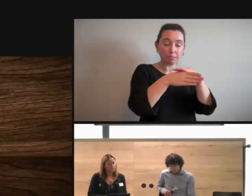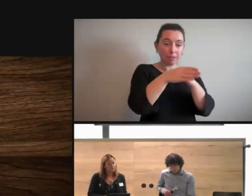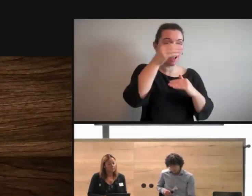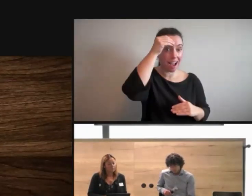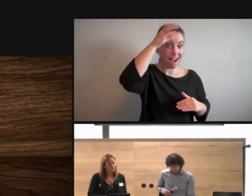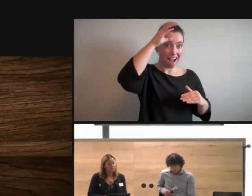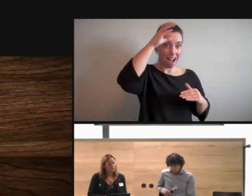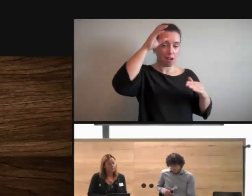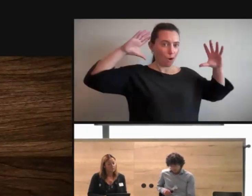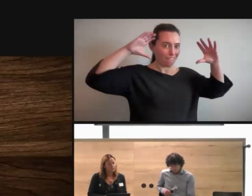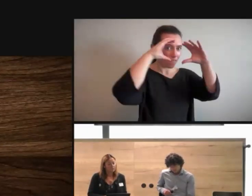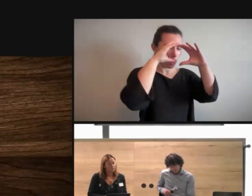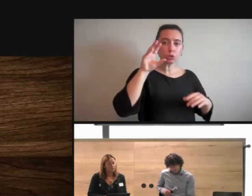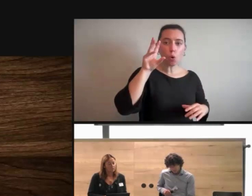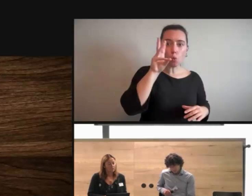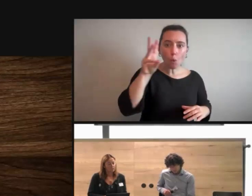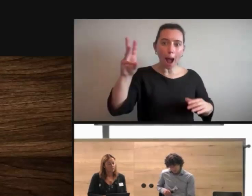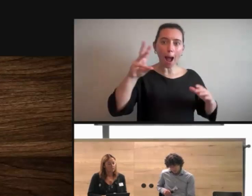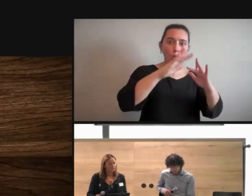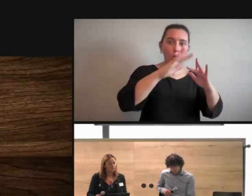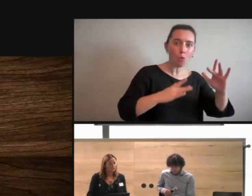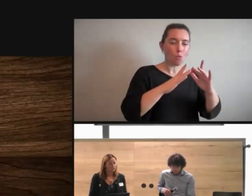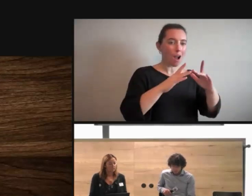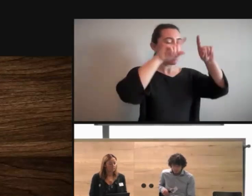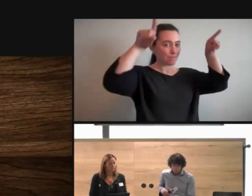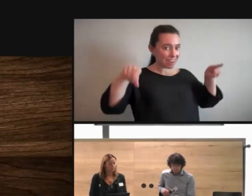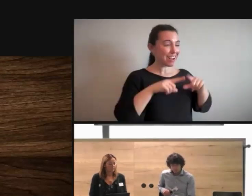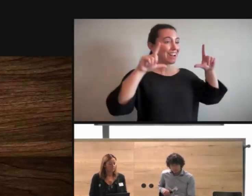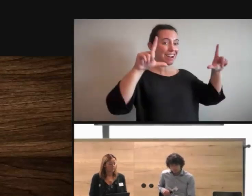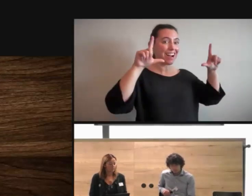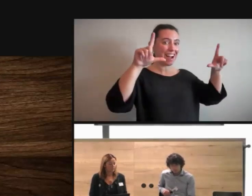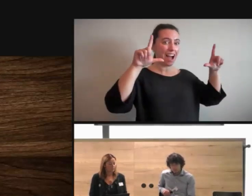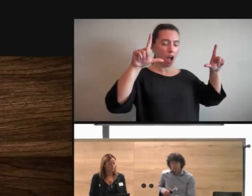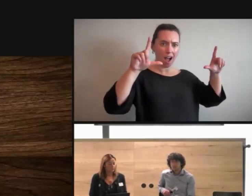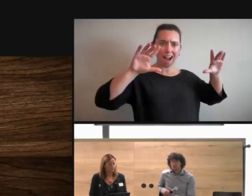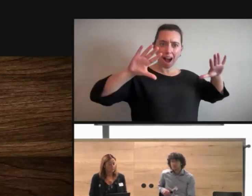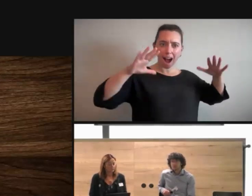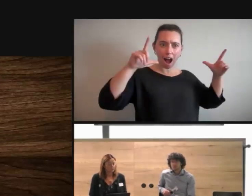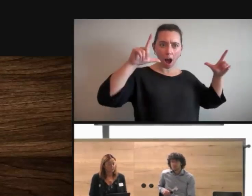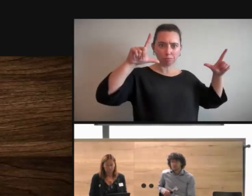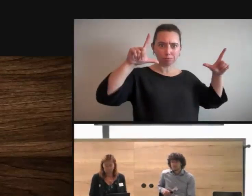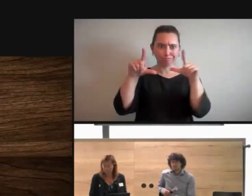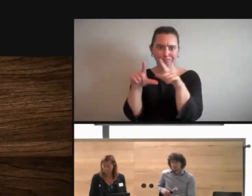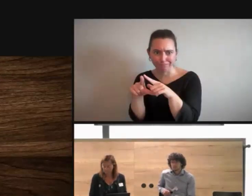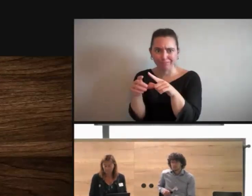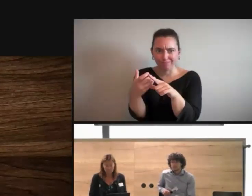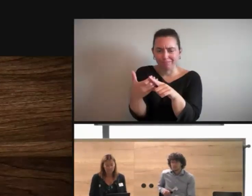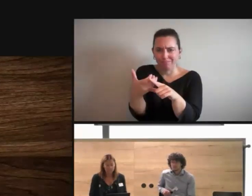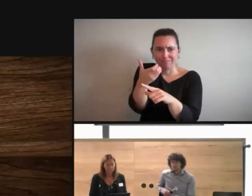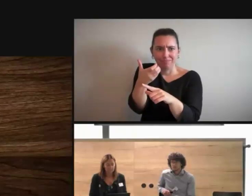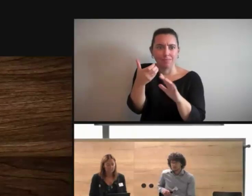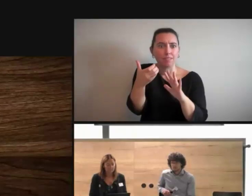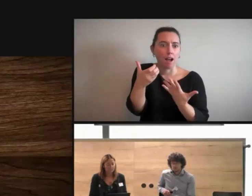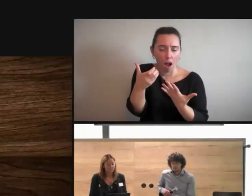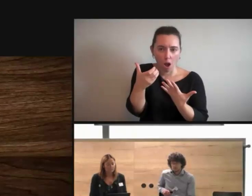web accessibility and have had to learn to adapt their testing for working with native